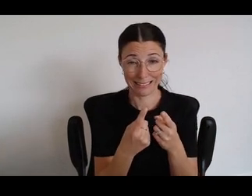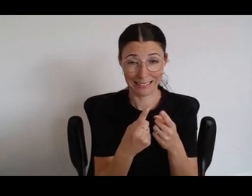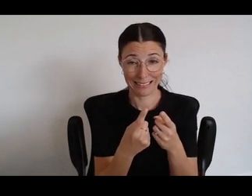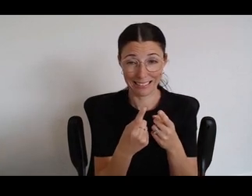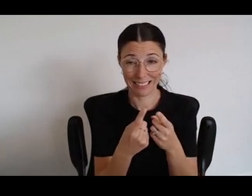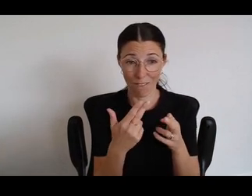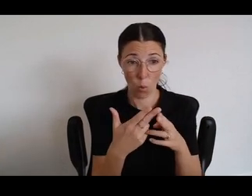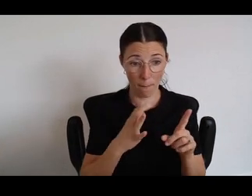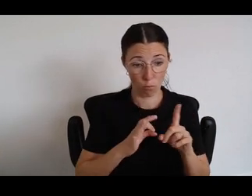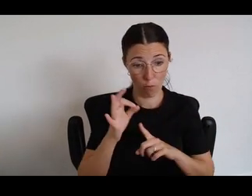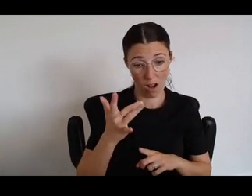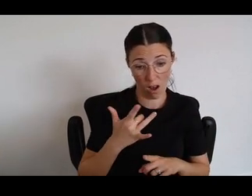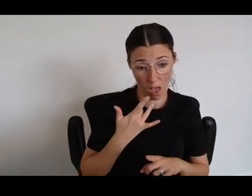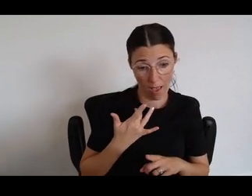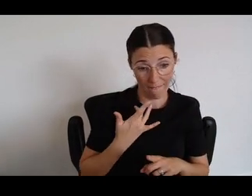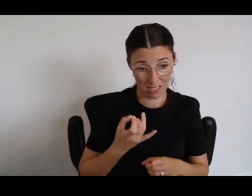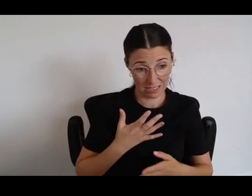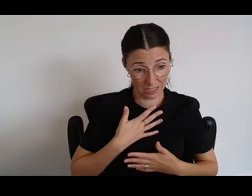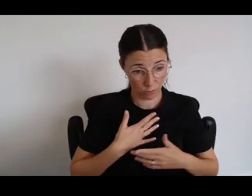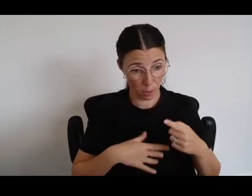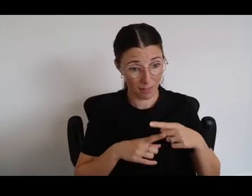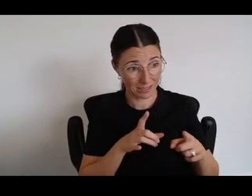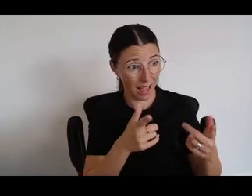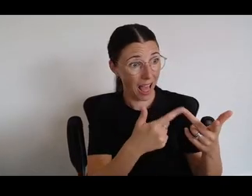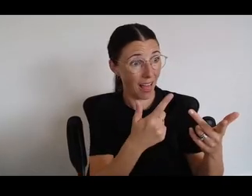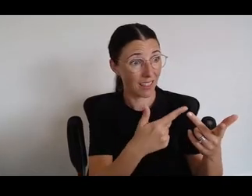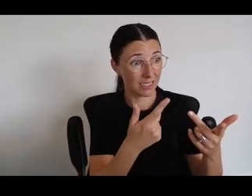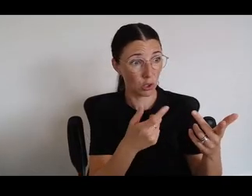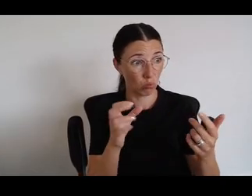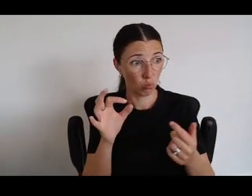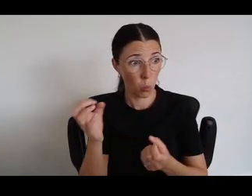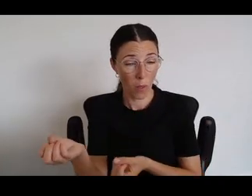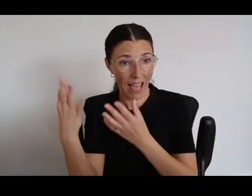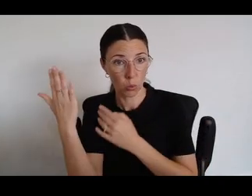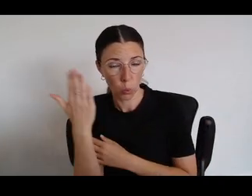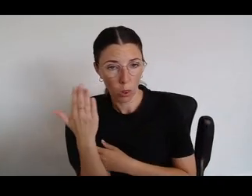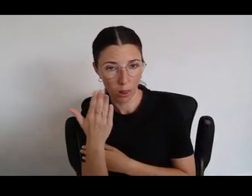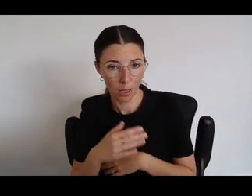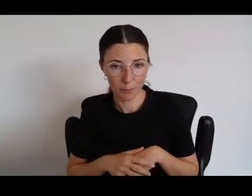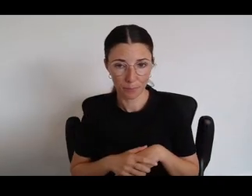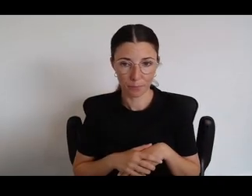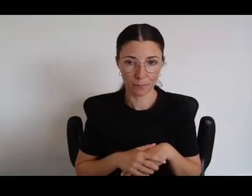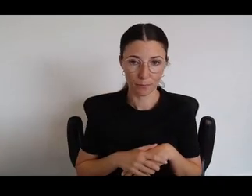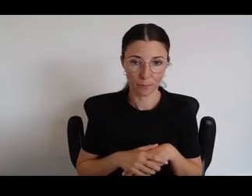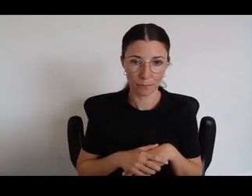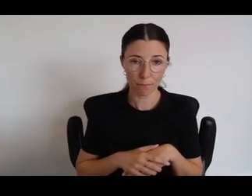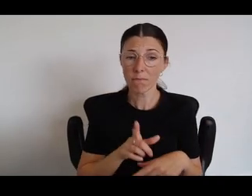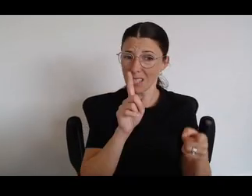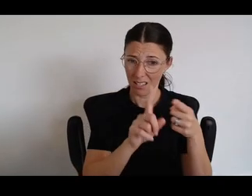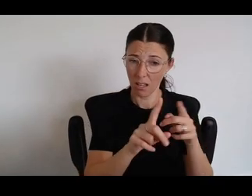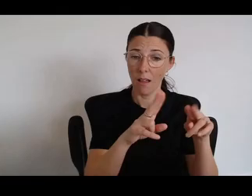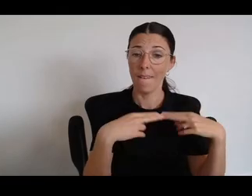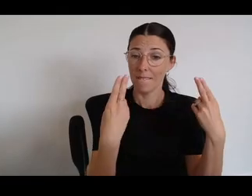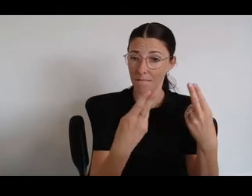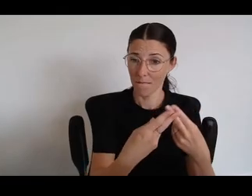and others without not going to school. School can, of course, help and be supportive, but still the family, the community, the